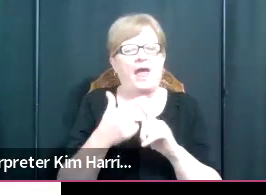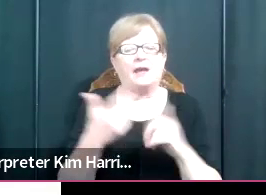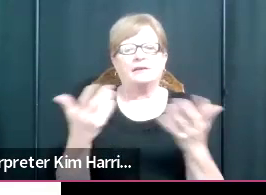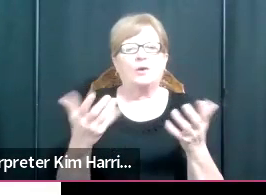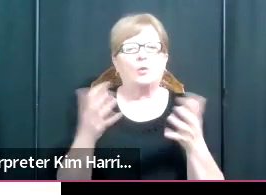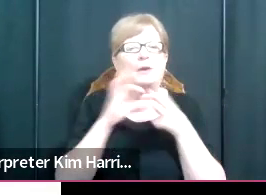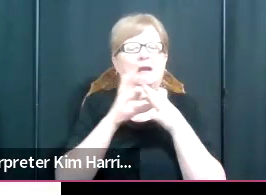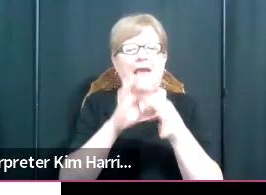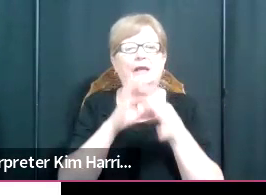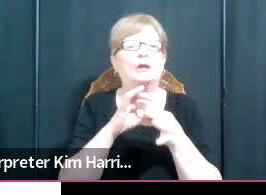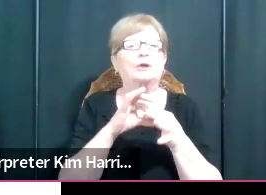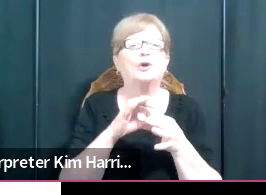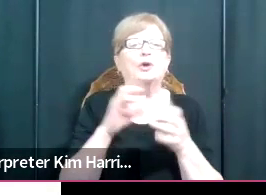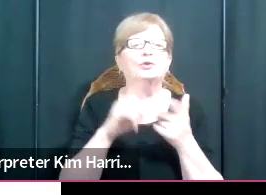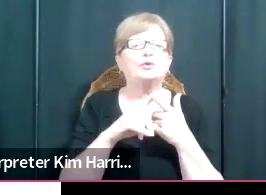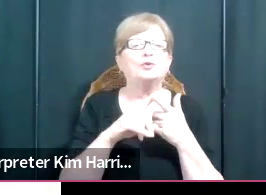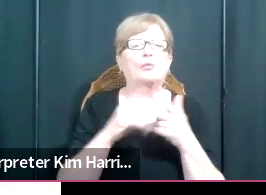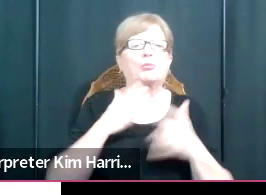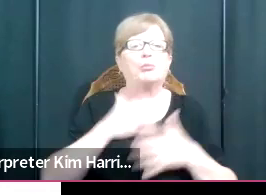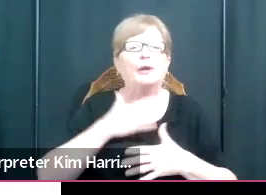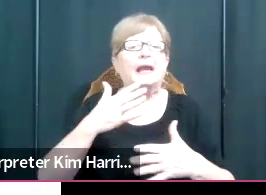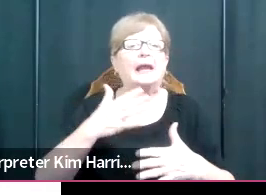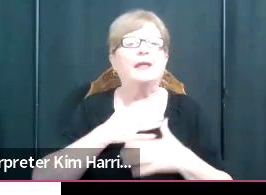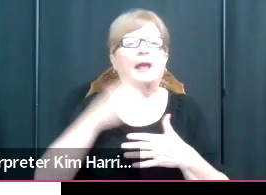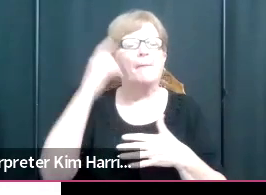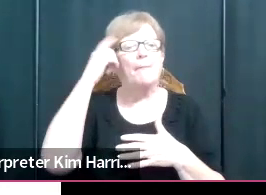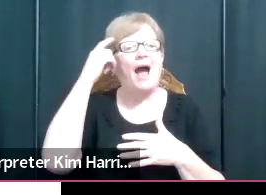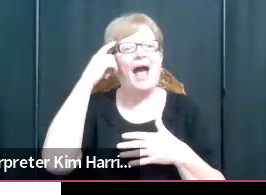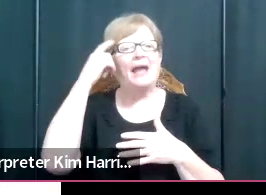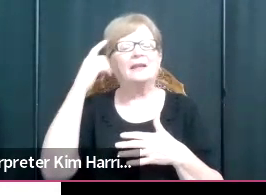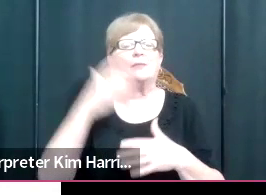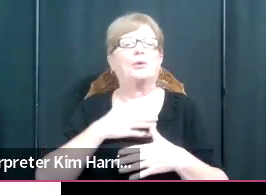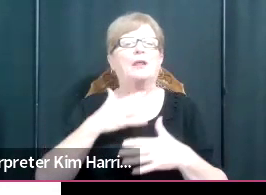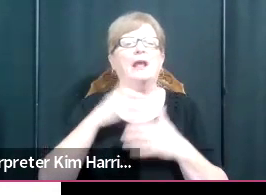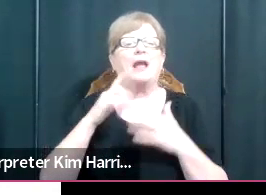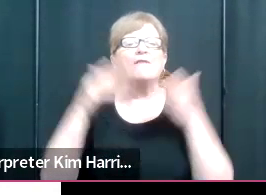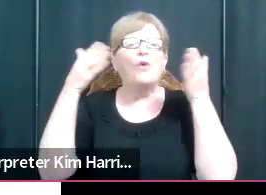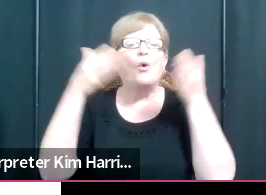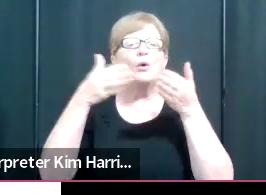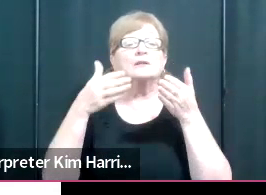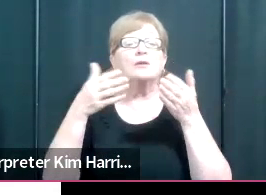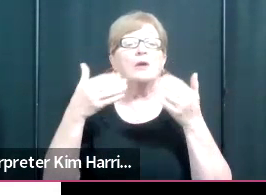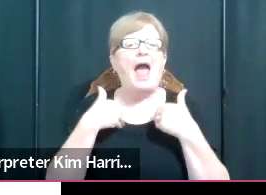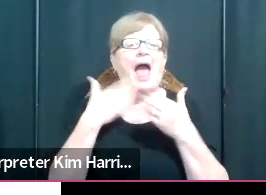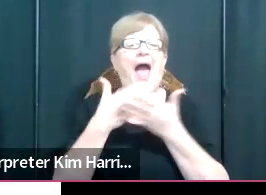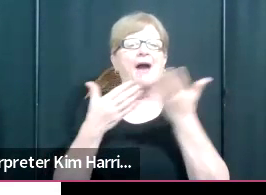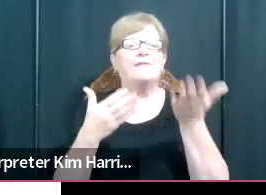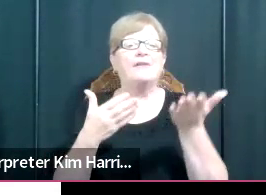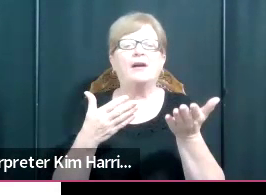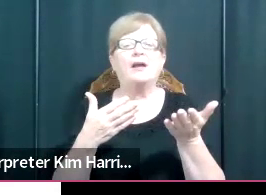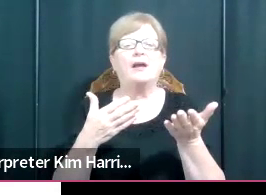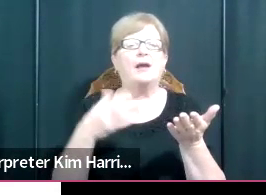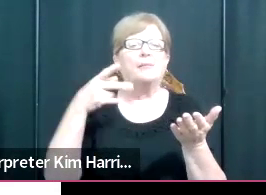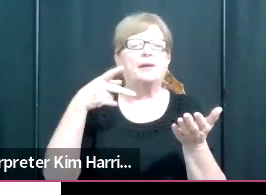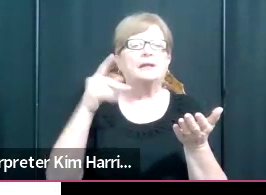related to mindfulness and breathing and focus. So we just have a couple of examples. Everybody, I feel like, is pretty